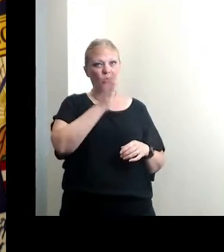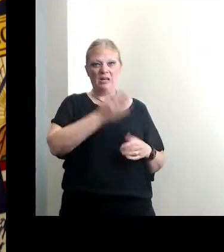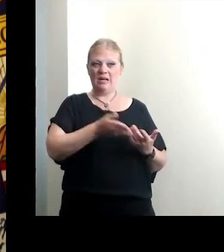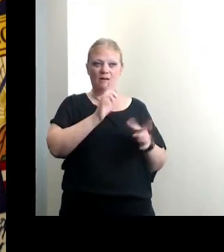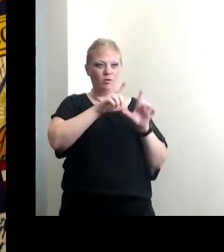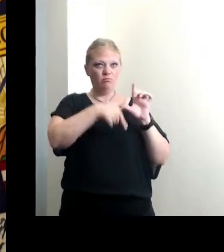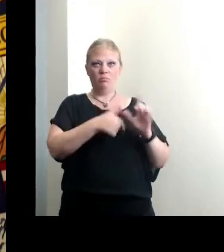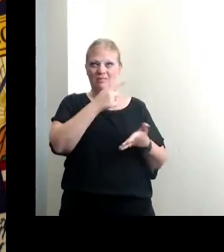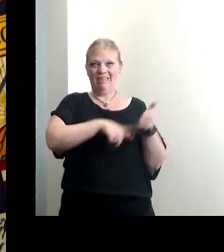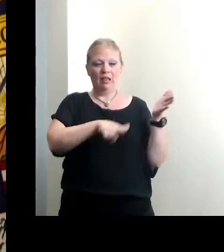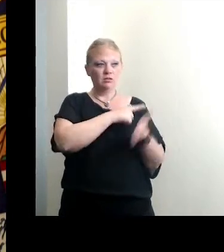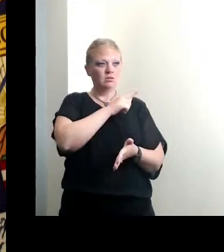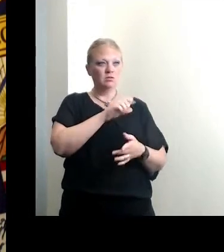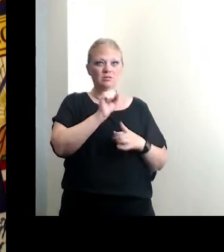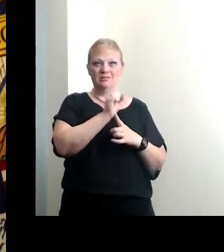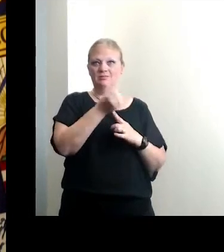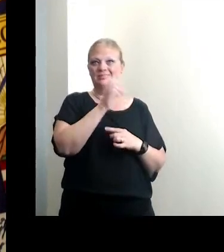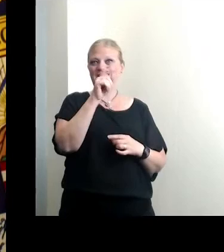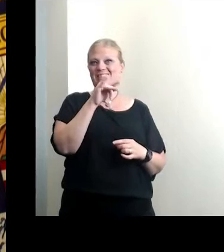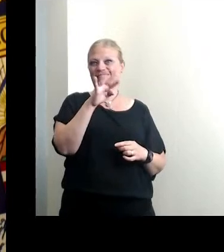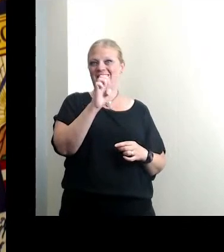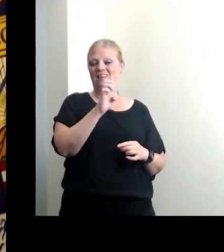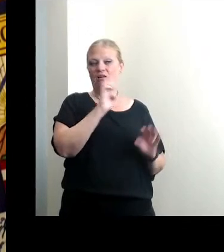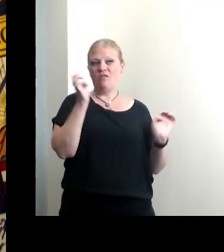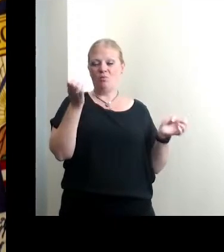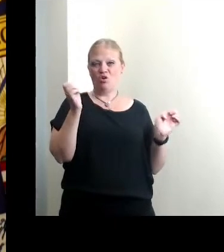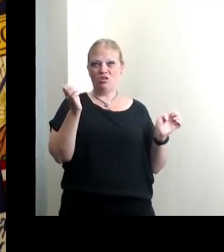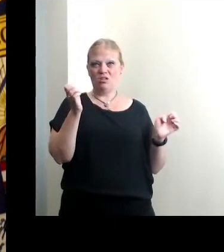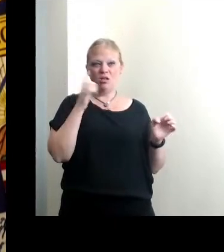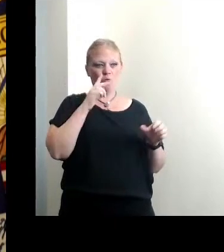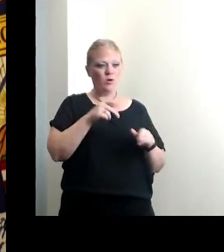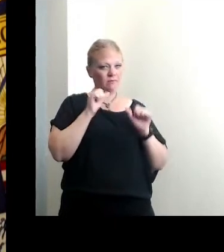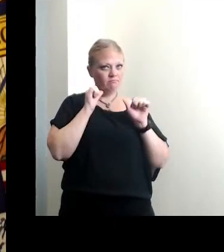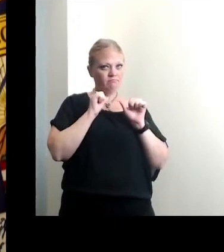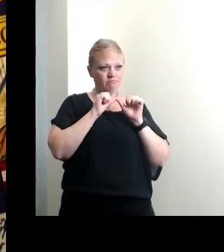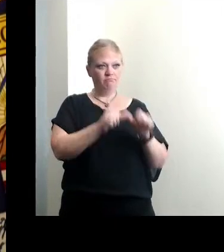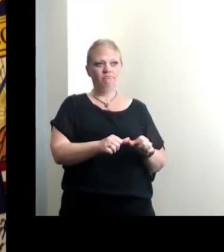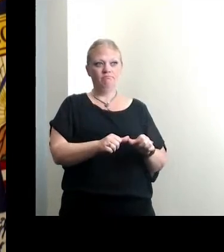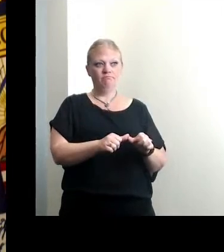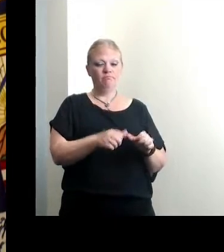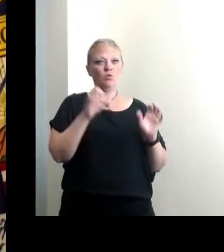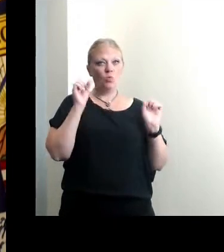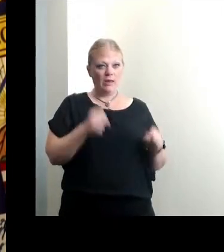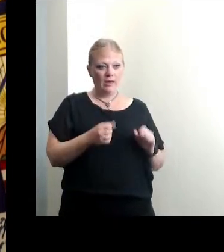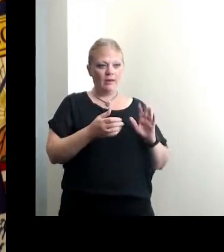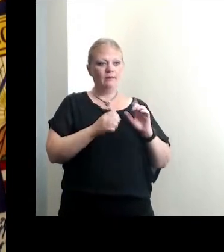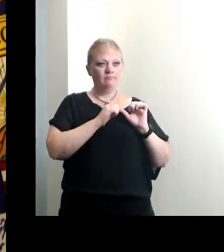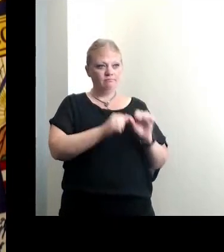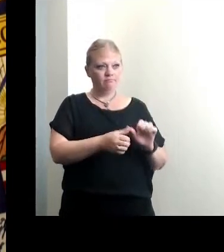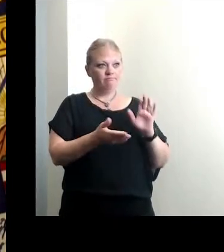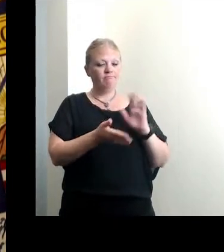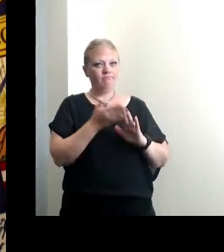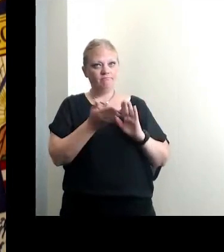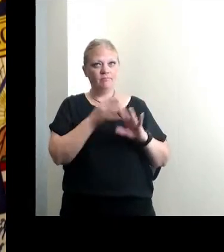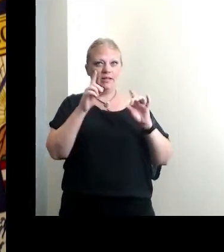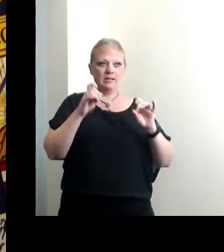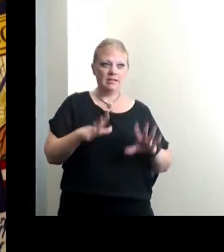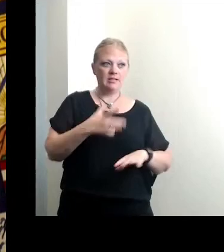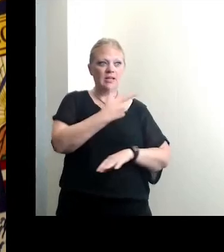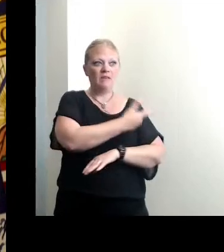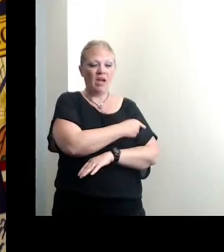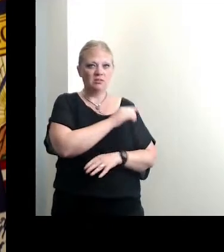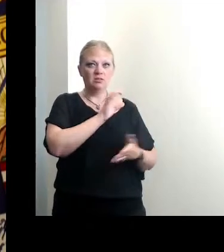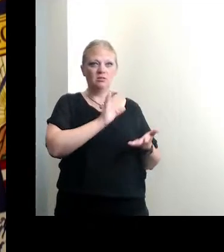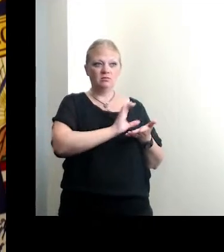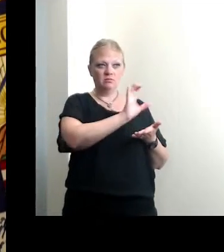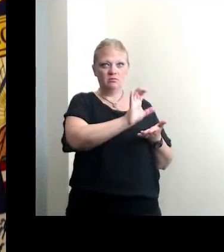state of emergency. The state of emergency was kept in effect so we could do certain things with regards to testing as well as vaccine delivery. So the state of